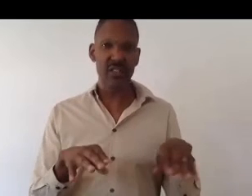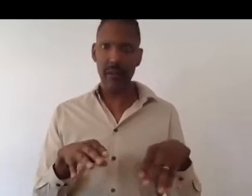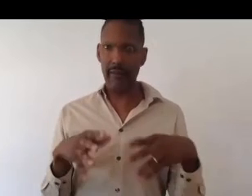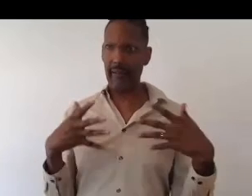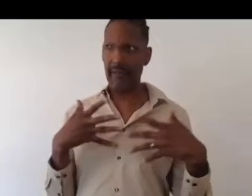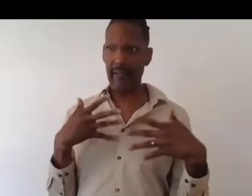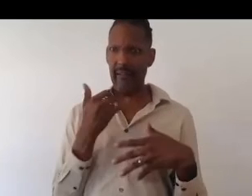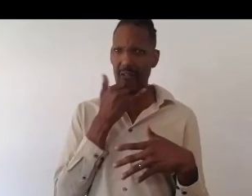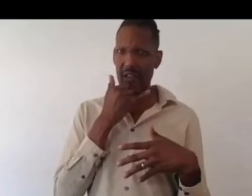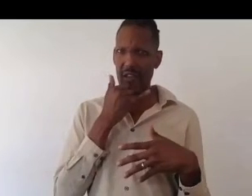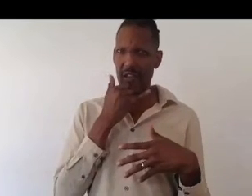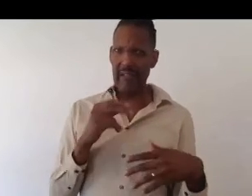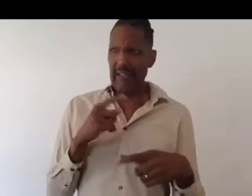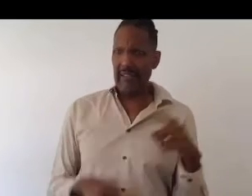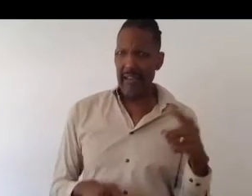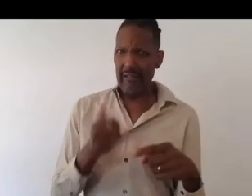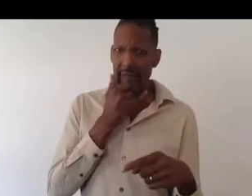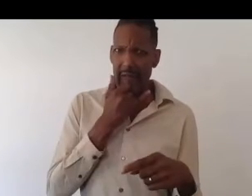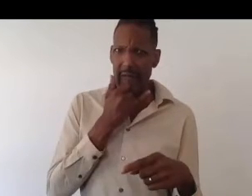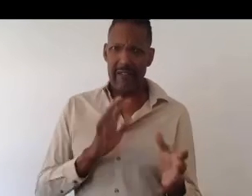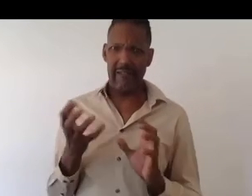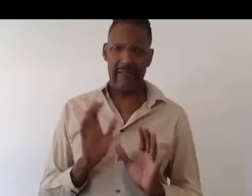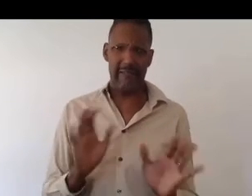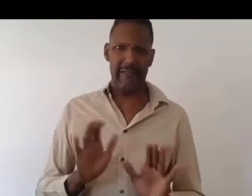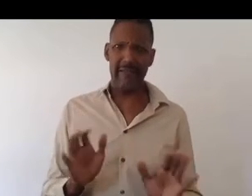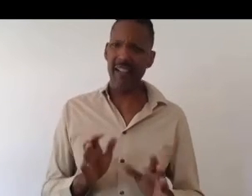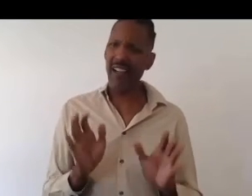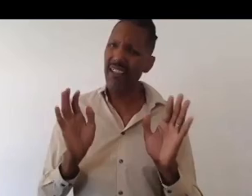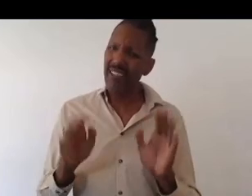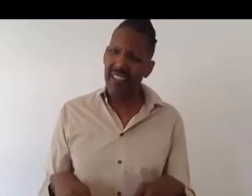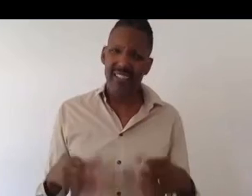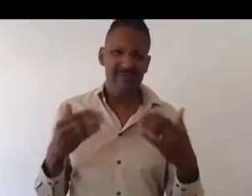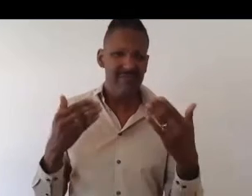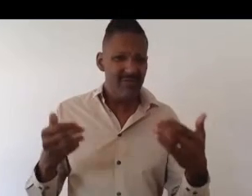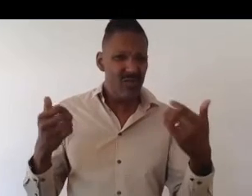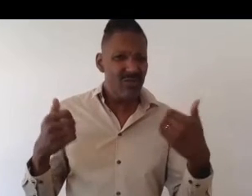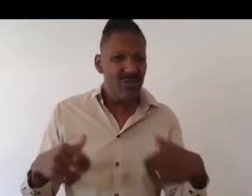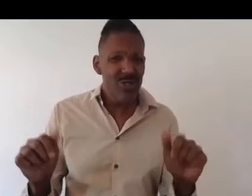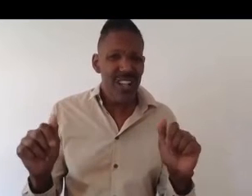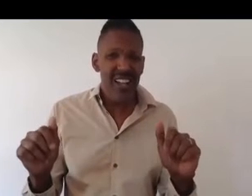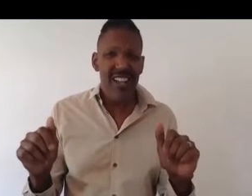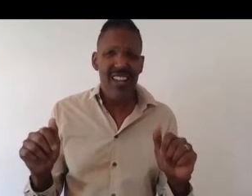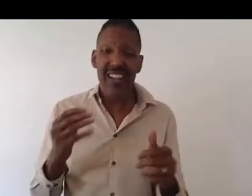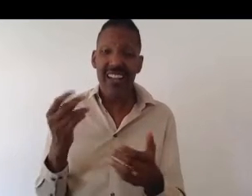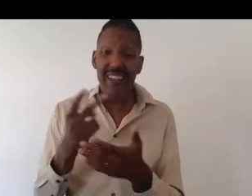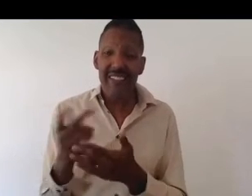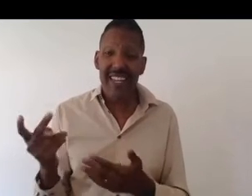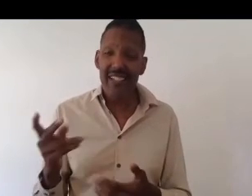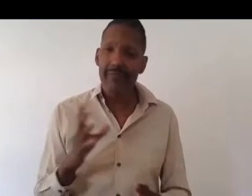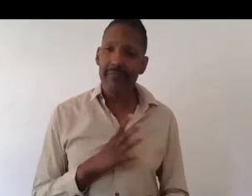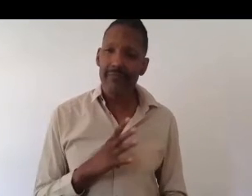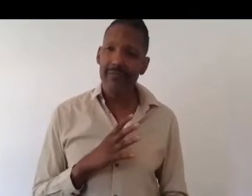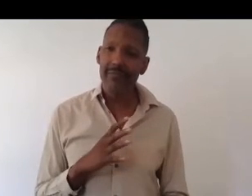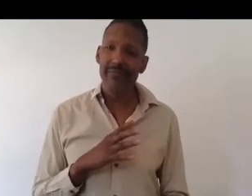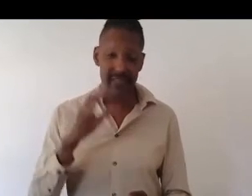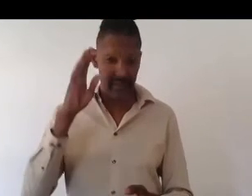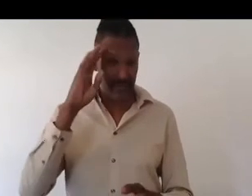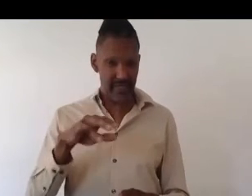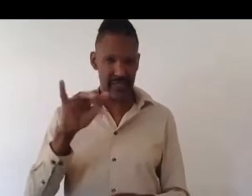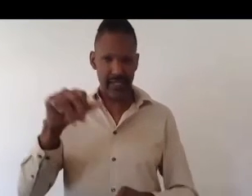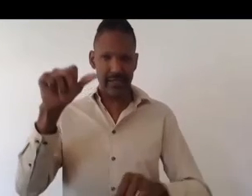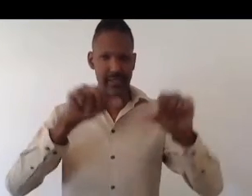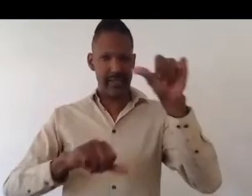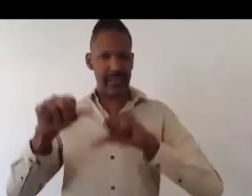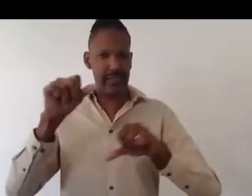for young children, and we can start early, building up their confidence and willingness to try and fail, which is